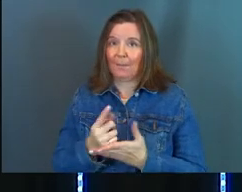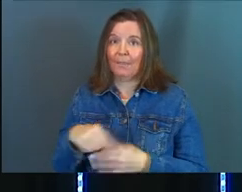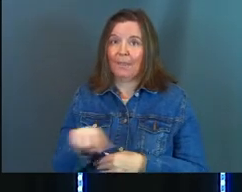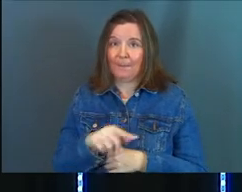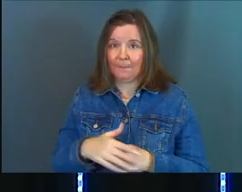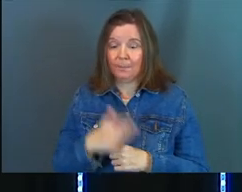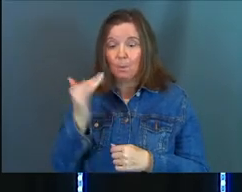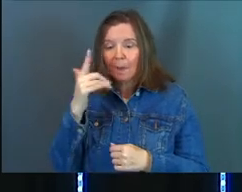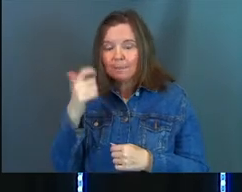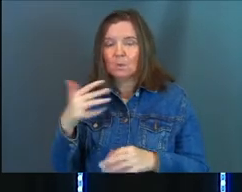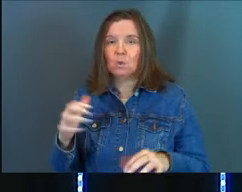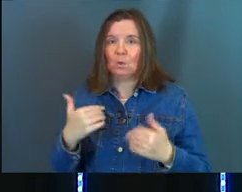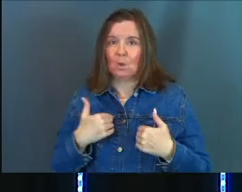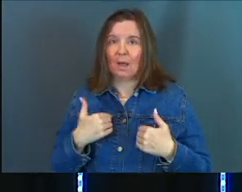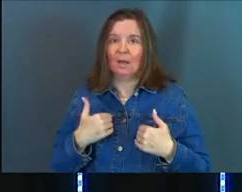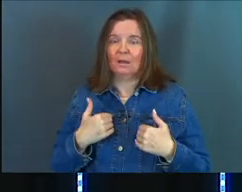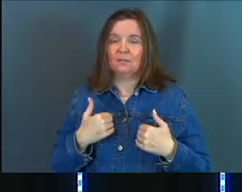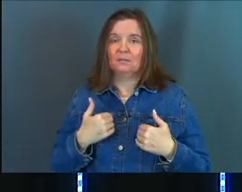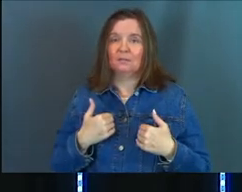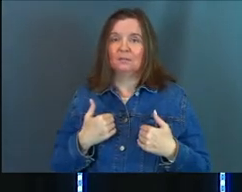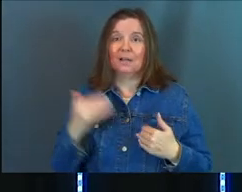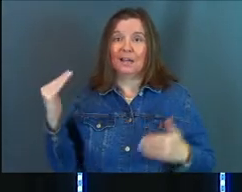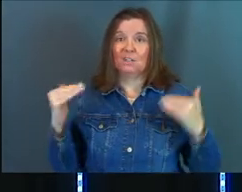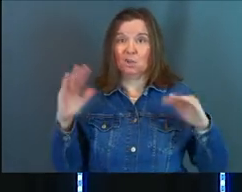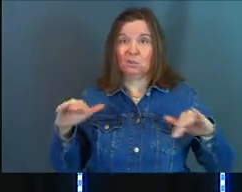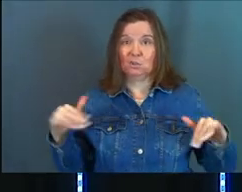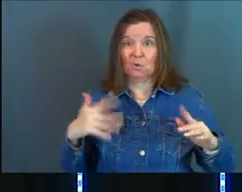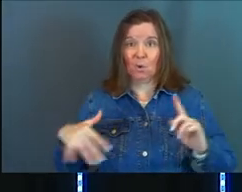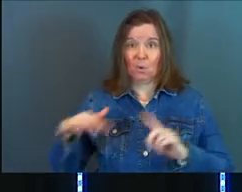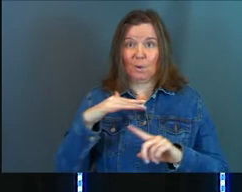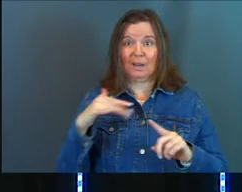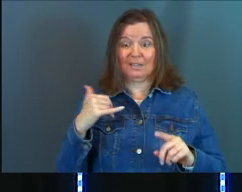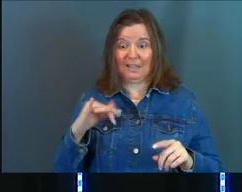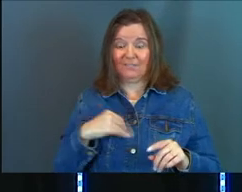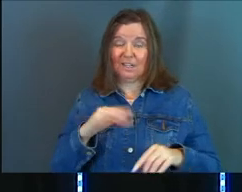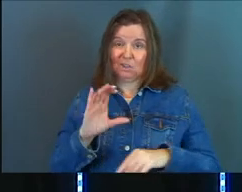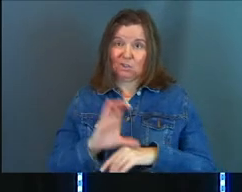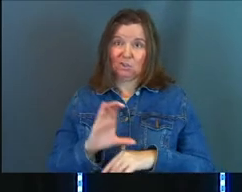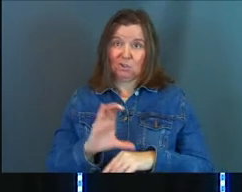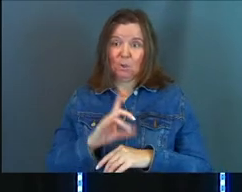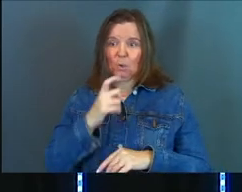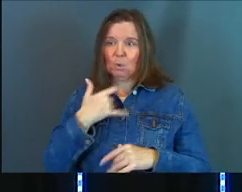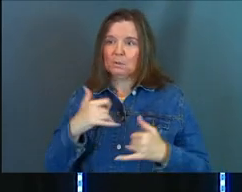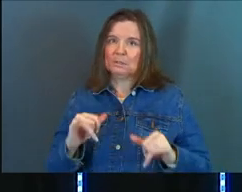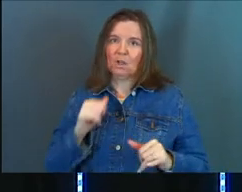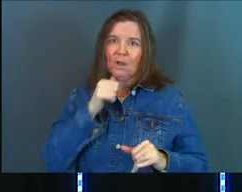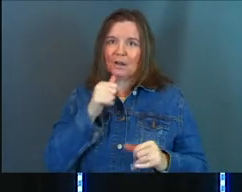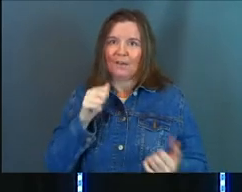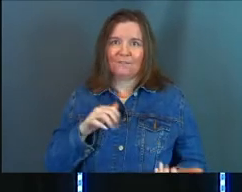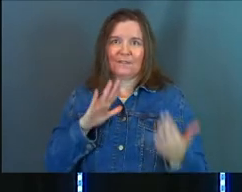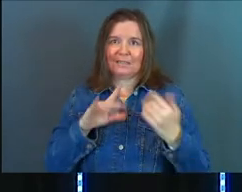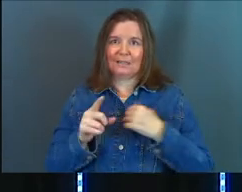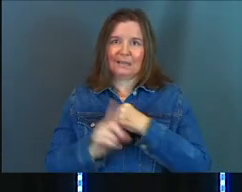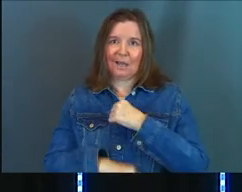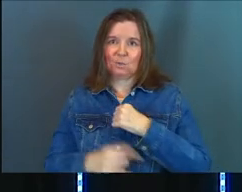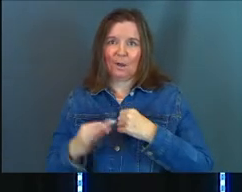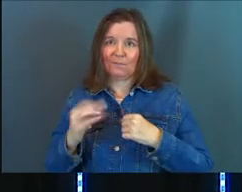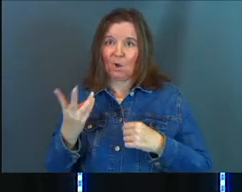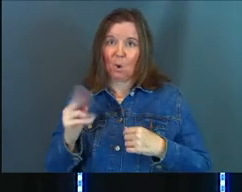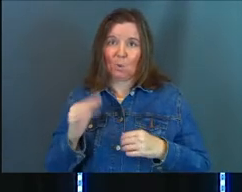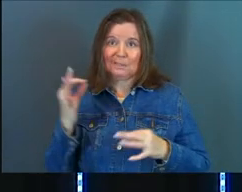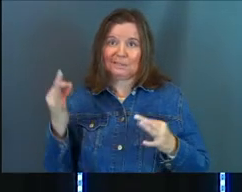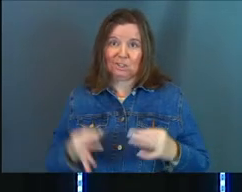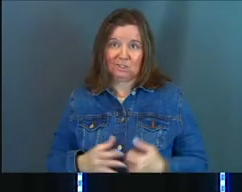them. Because we do have adult children around and even in the church who still are not facing the consequences of their